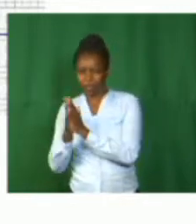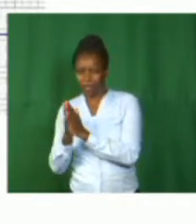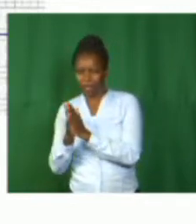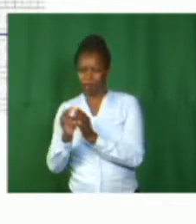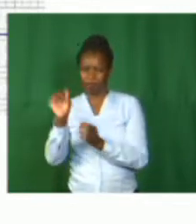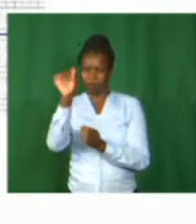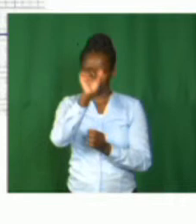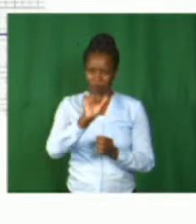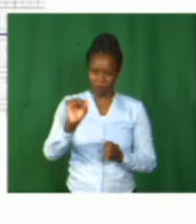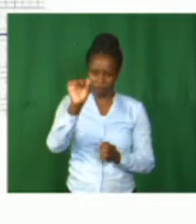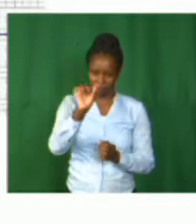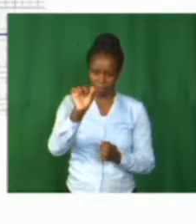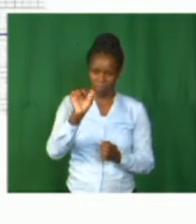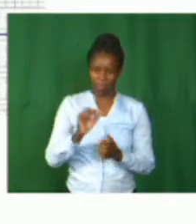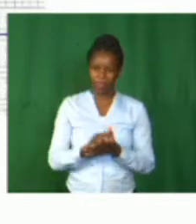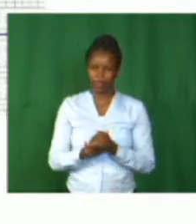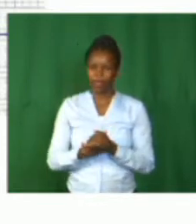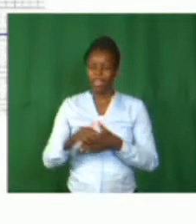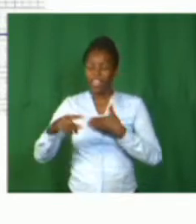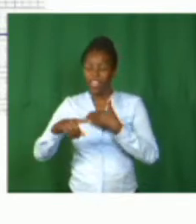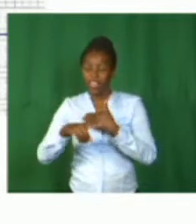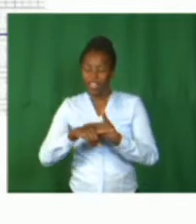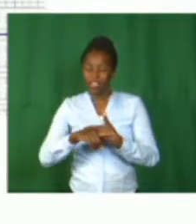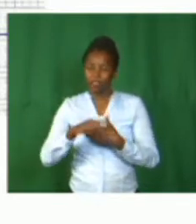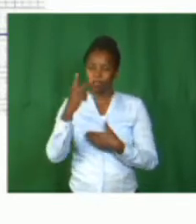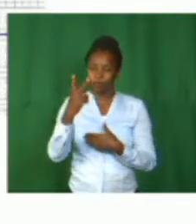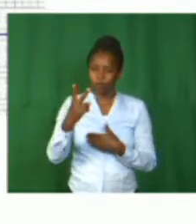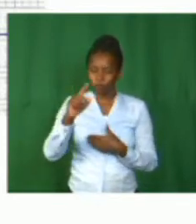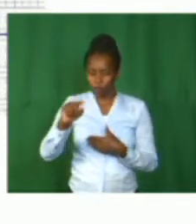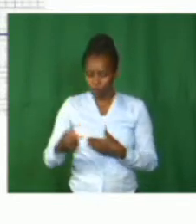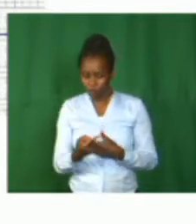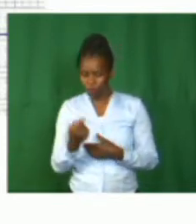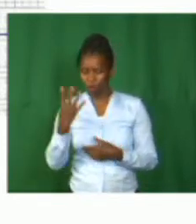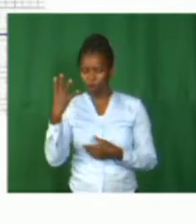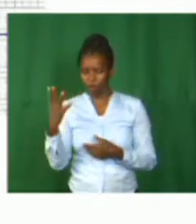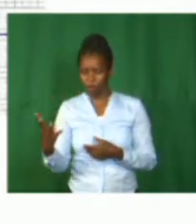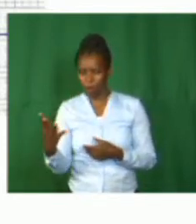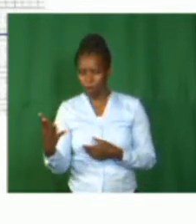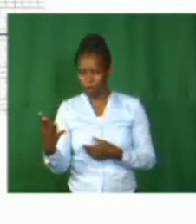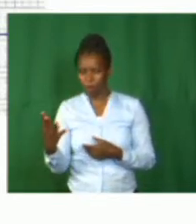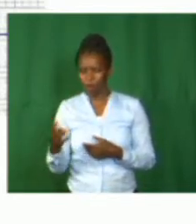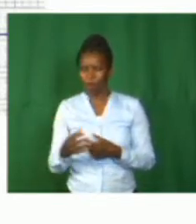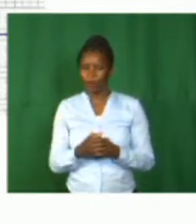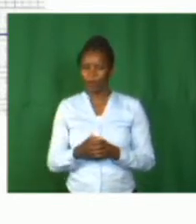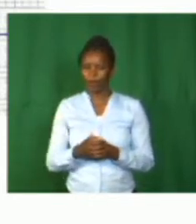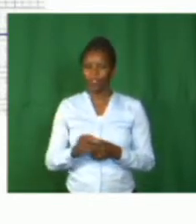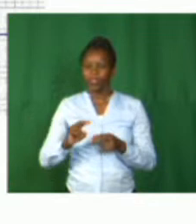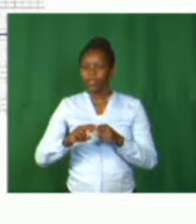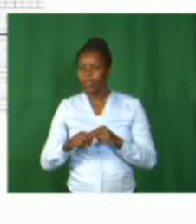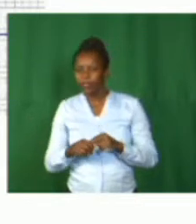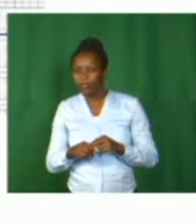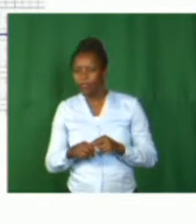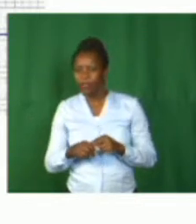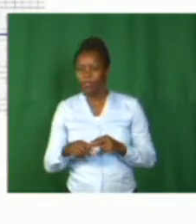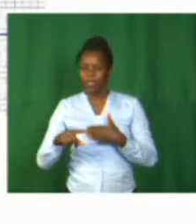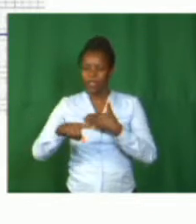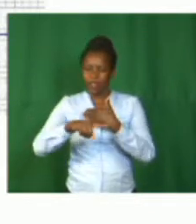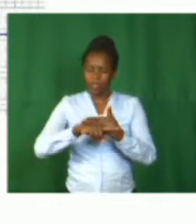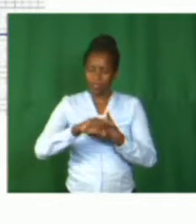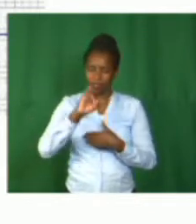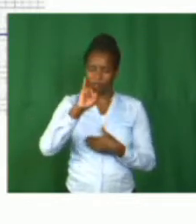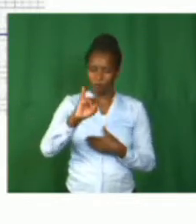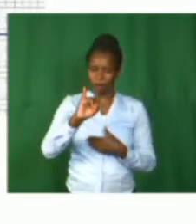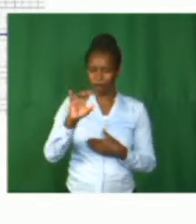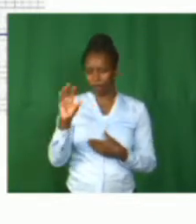then the point -2, 4 here. This is -2, -2, 4, and then the next point -1,